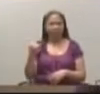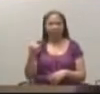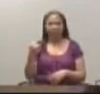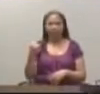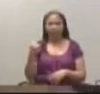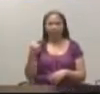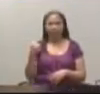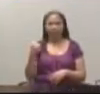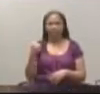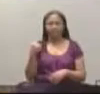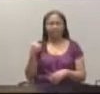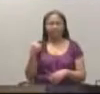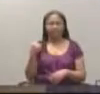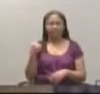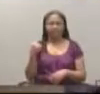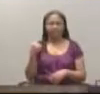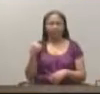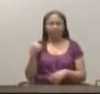This.